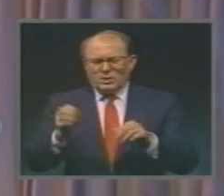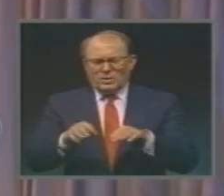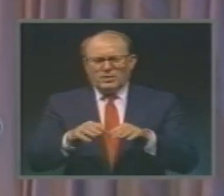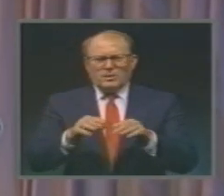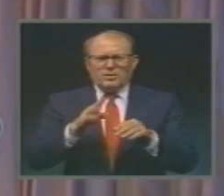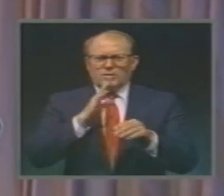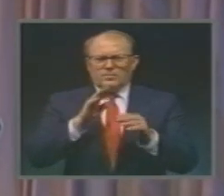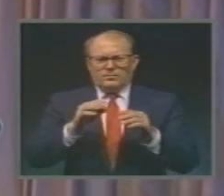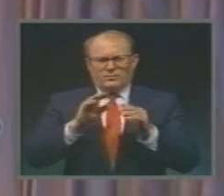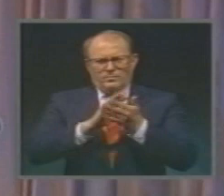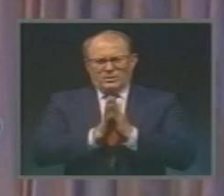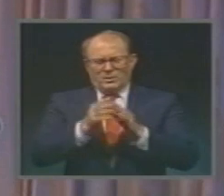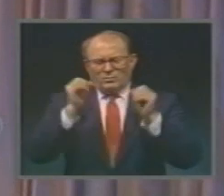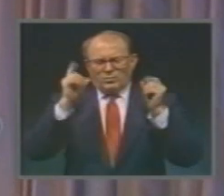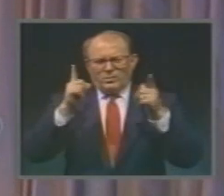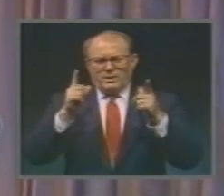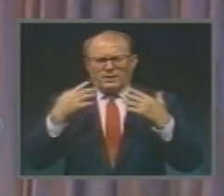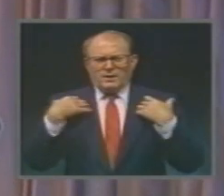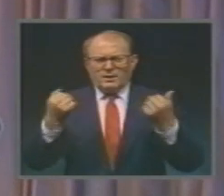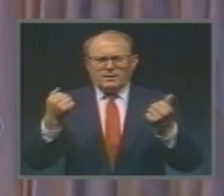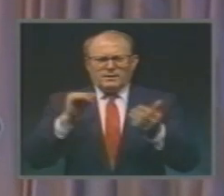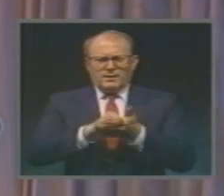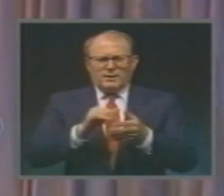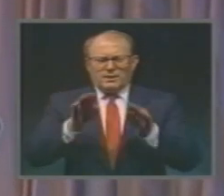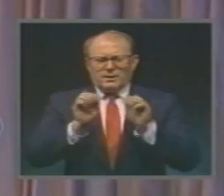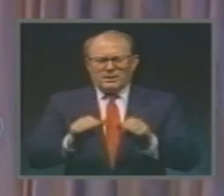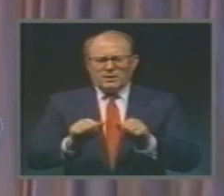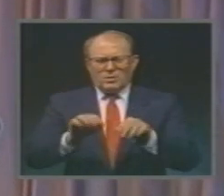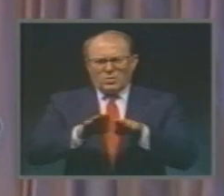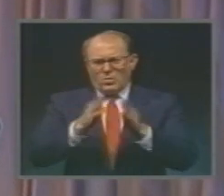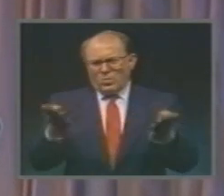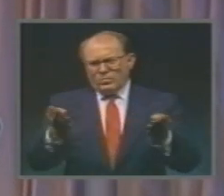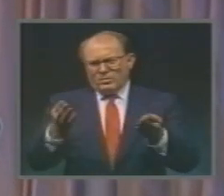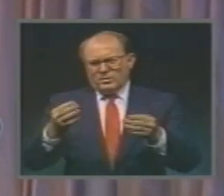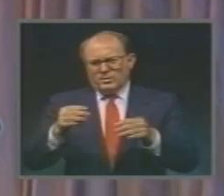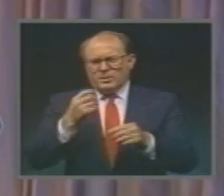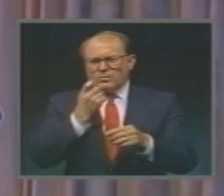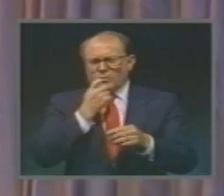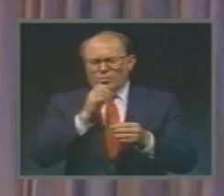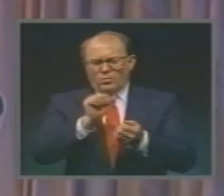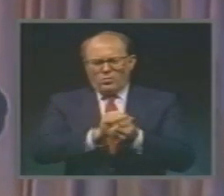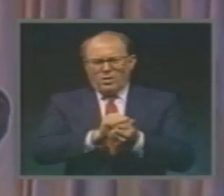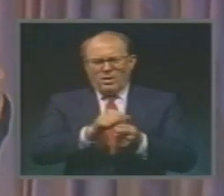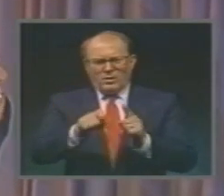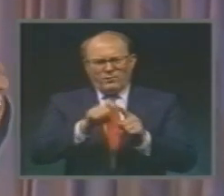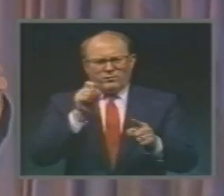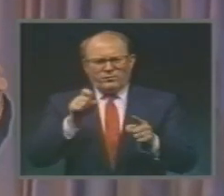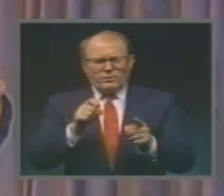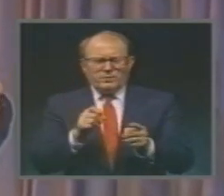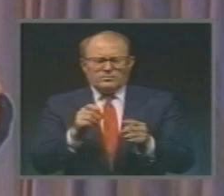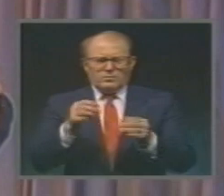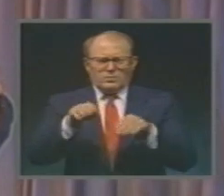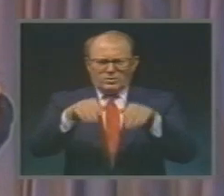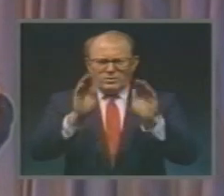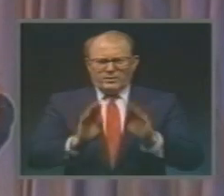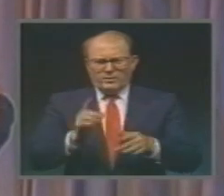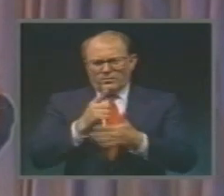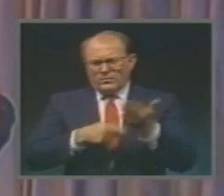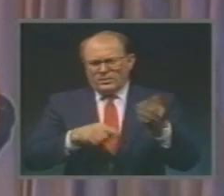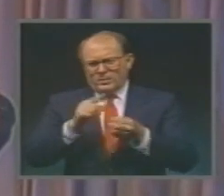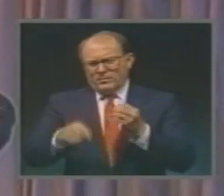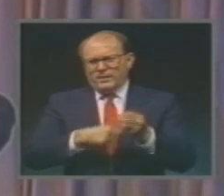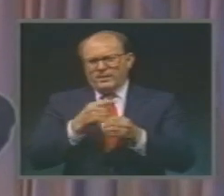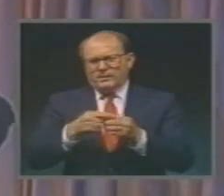that huge stone at the entrance of the tomb? And what of the Roman seal and the guards?